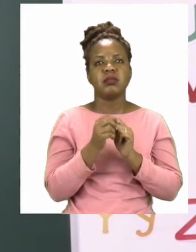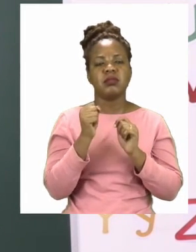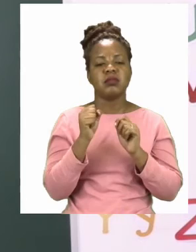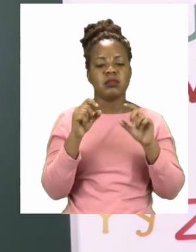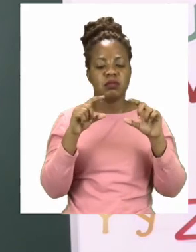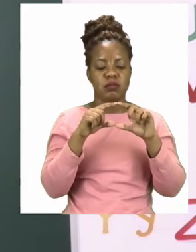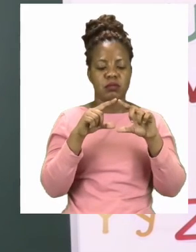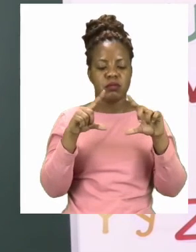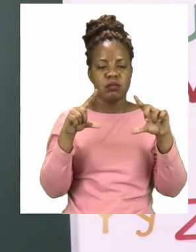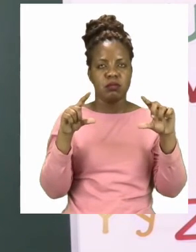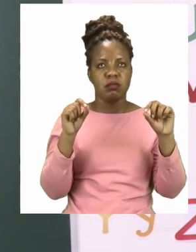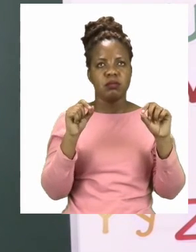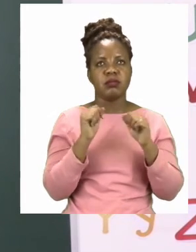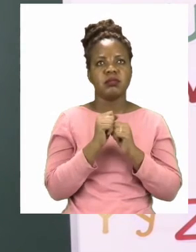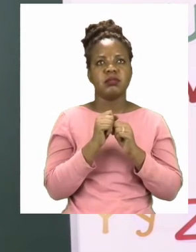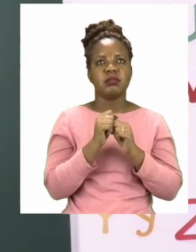Rectangle.